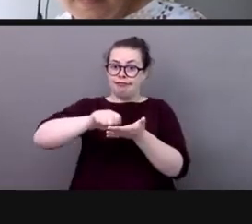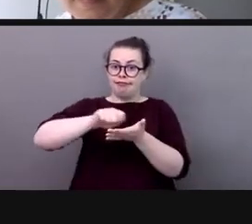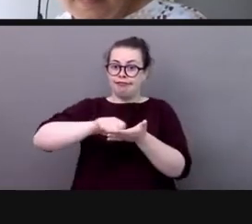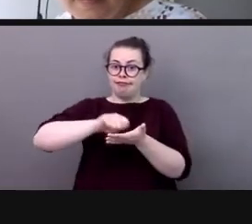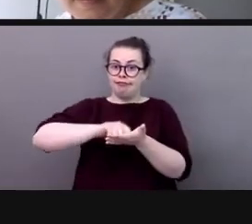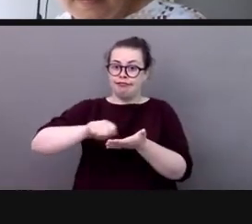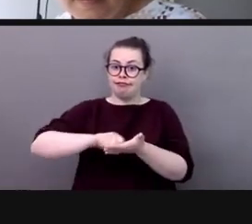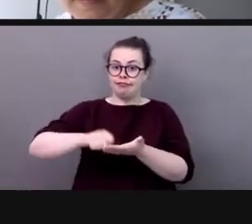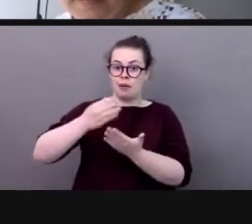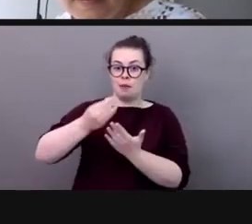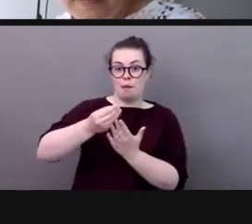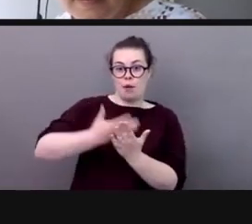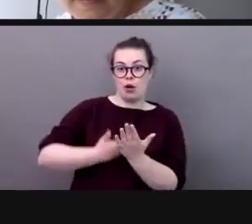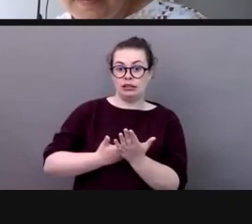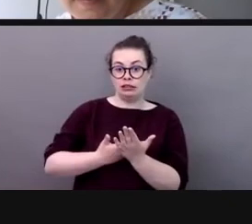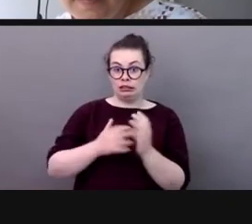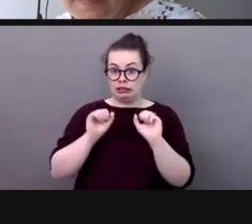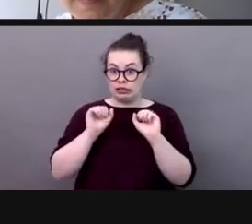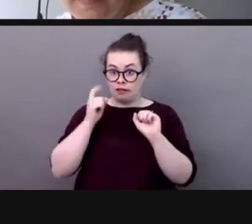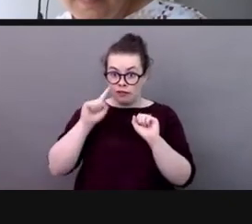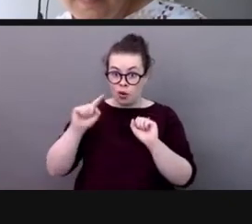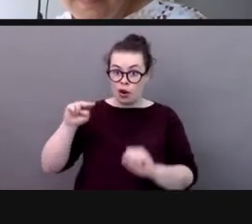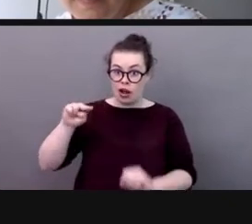EC funding?